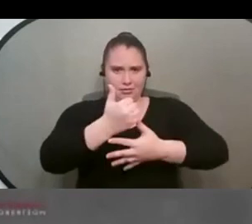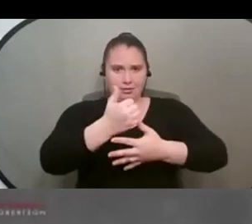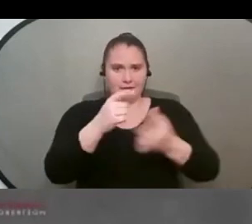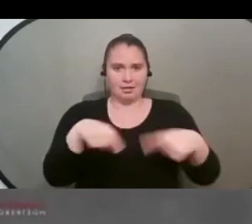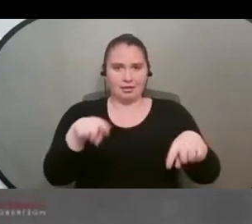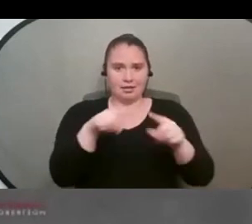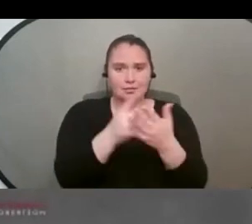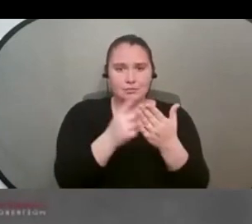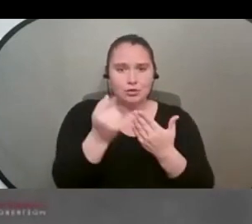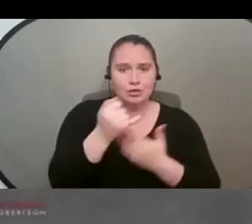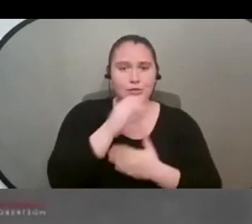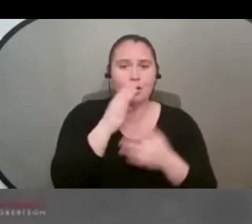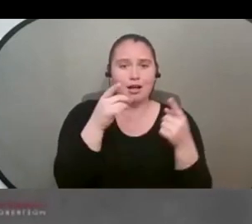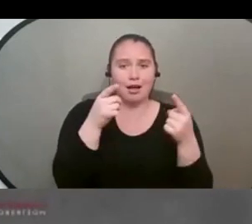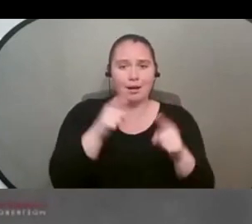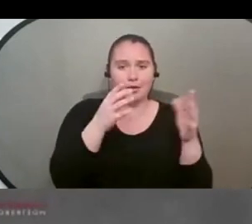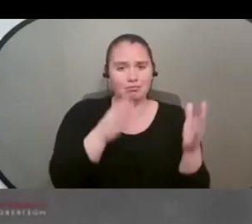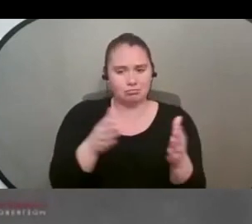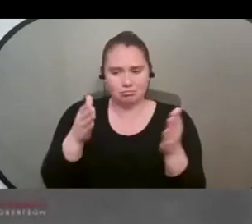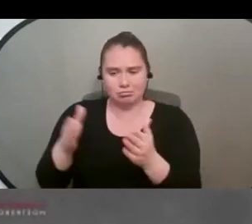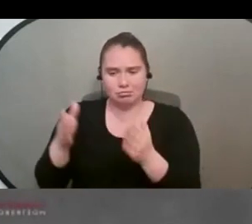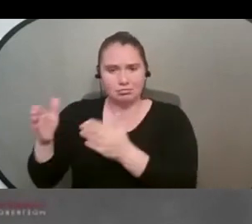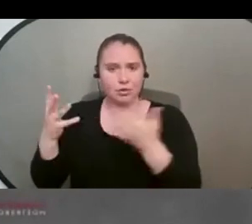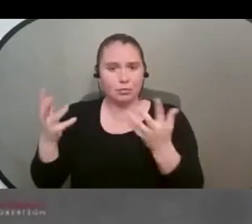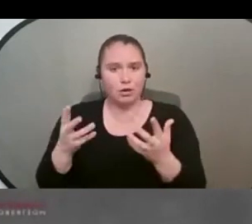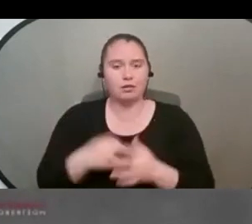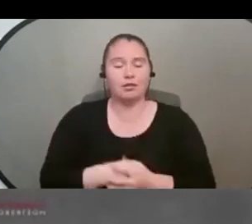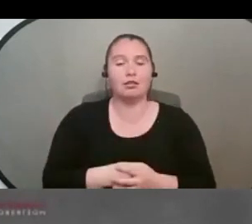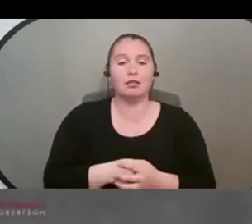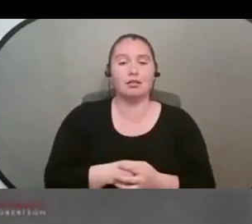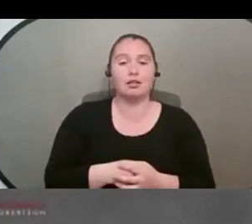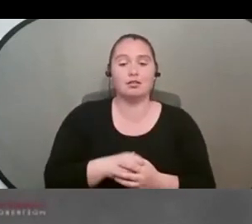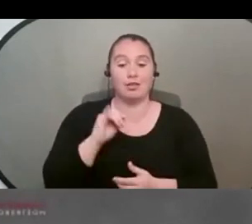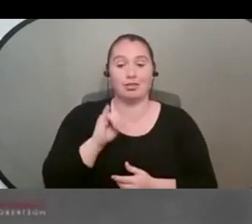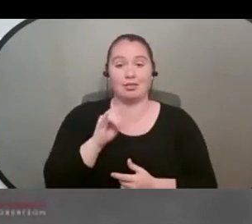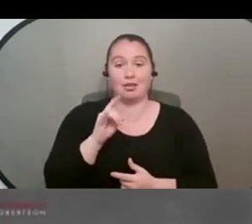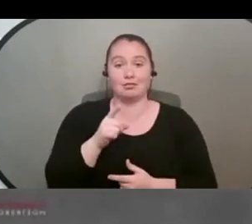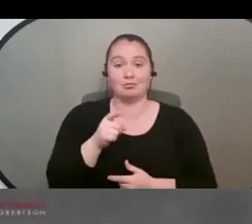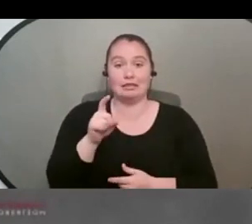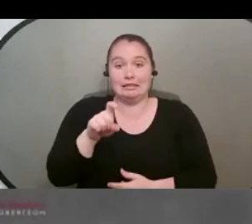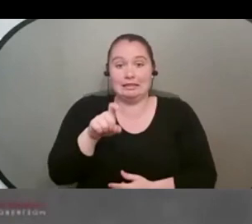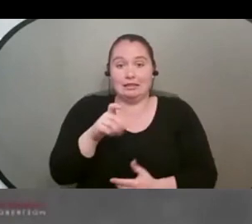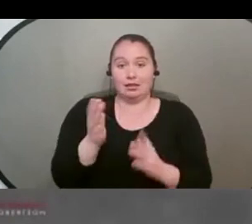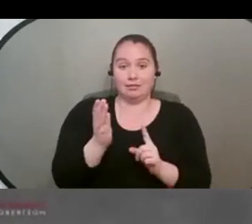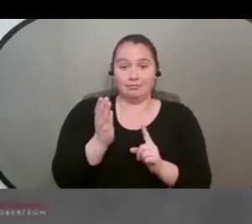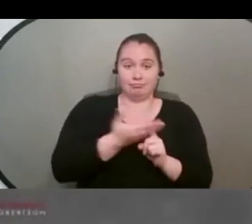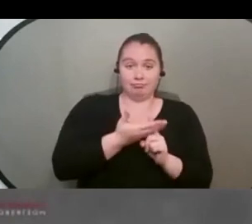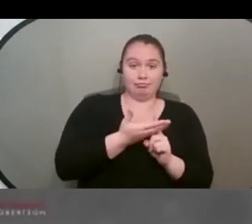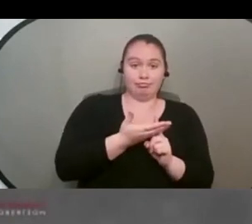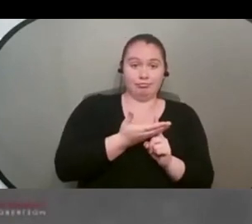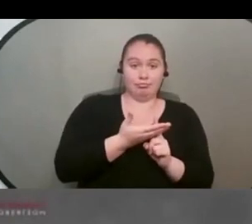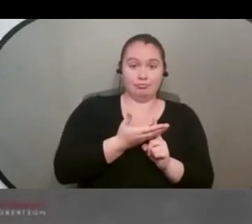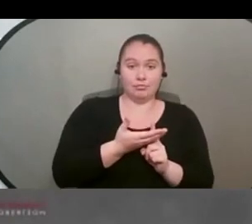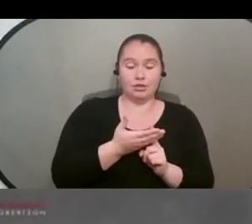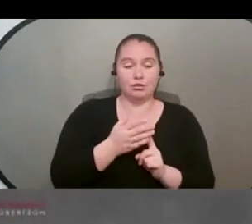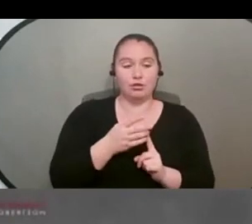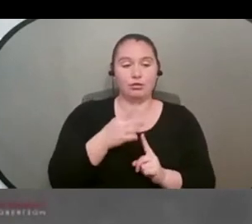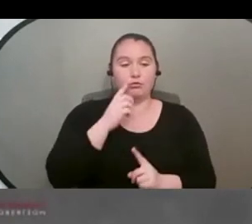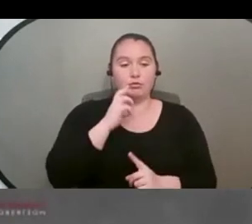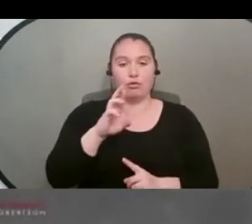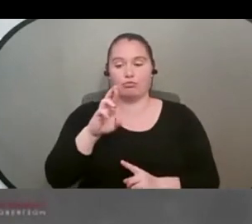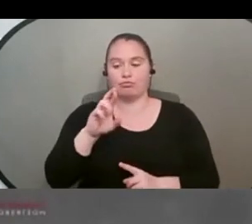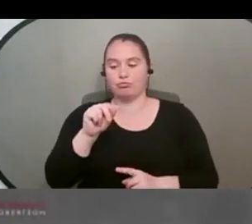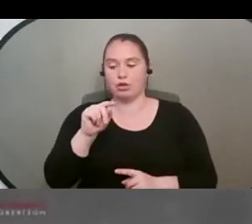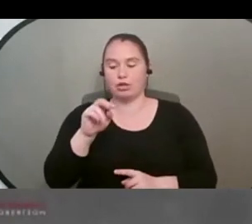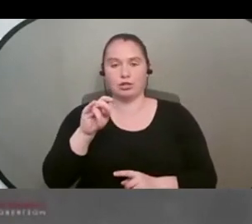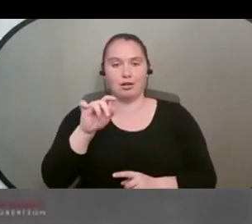these projects? And so we talked about that needing a convincing rationale to the district, because everyone's going to want their